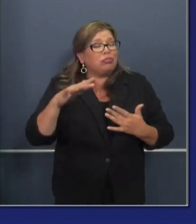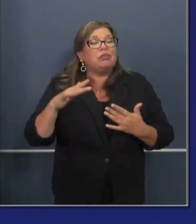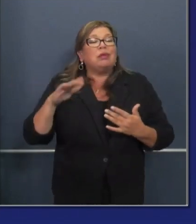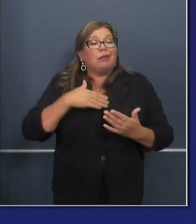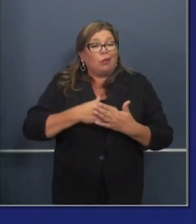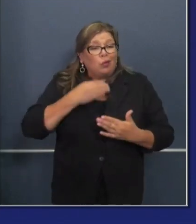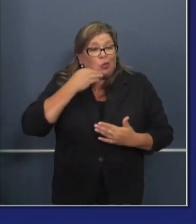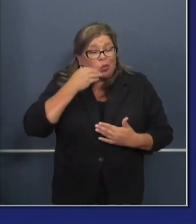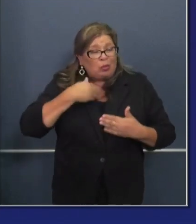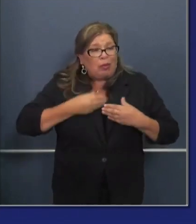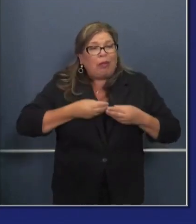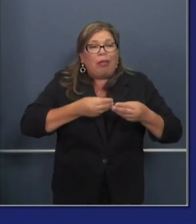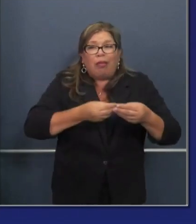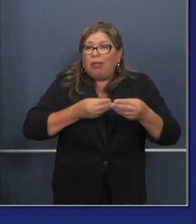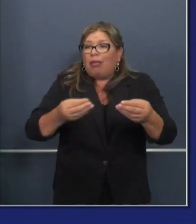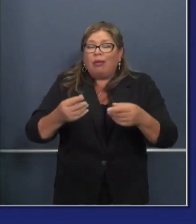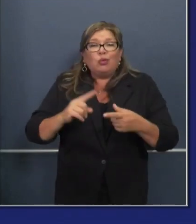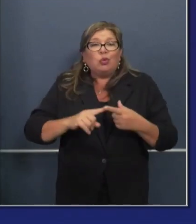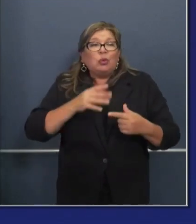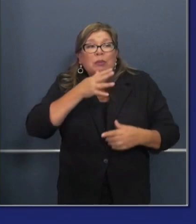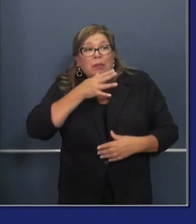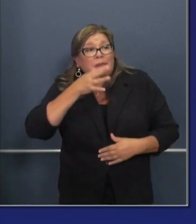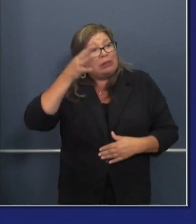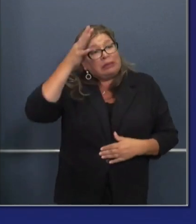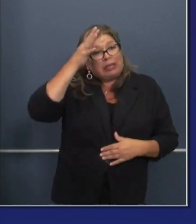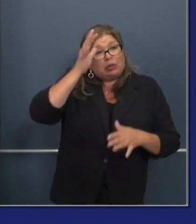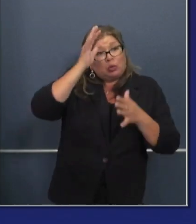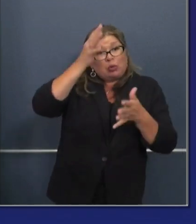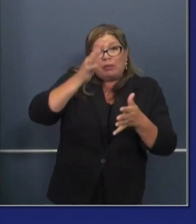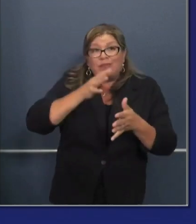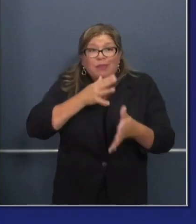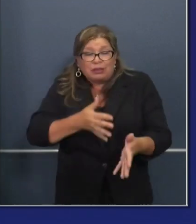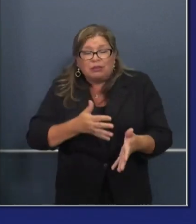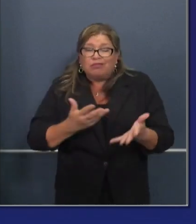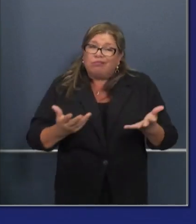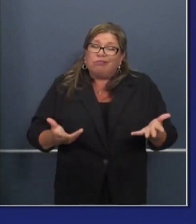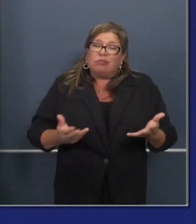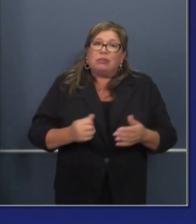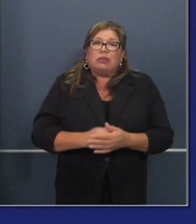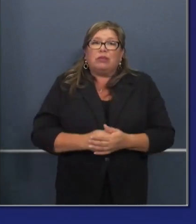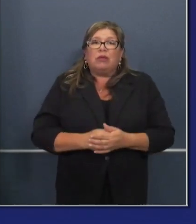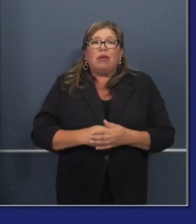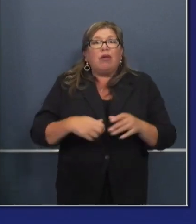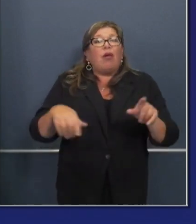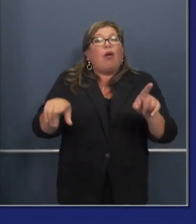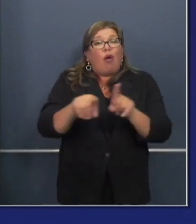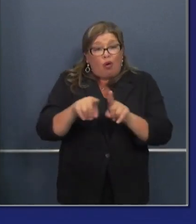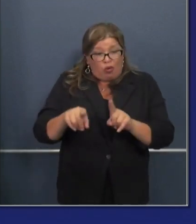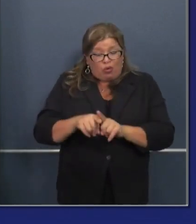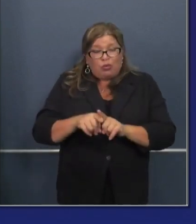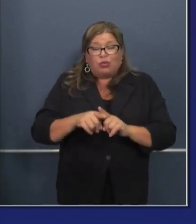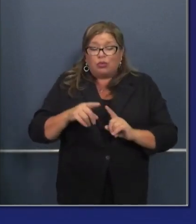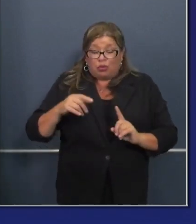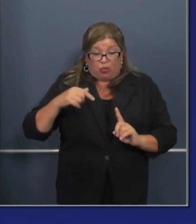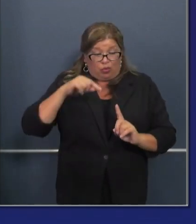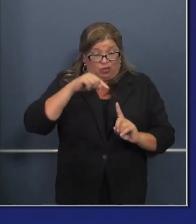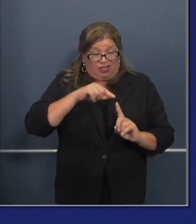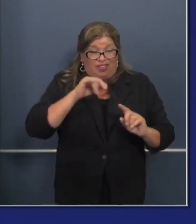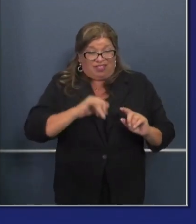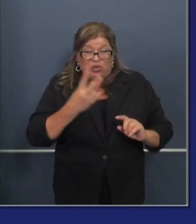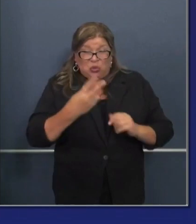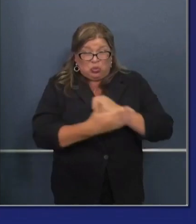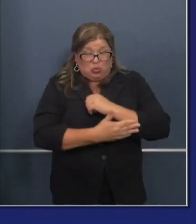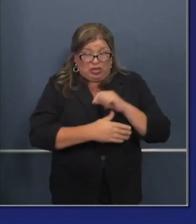as reflected in the case rate increases, but also in the commensurate hospital increases that we're